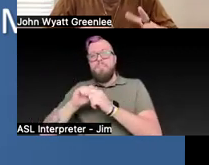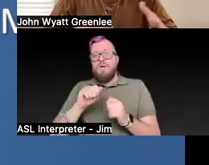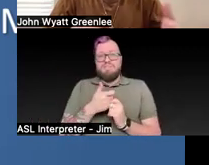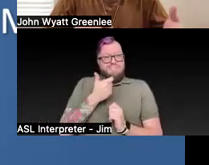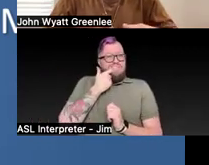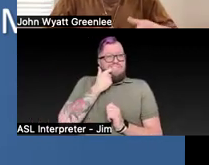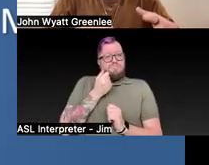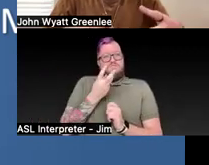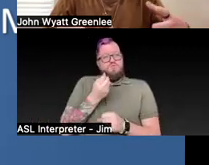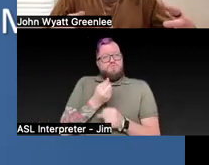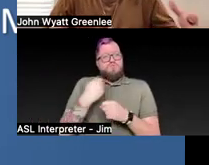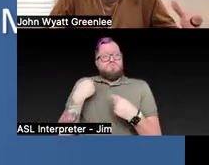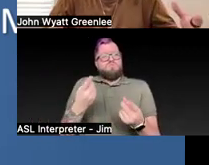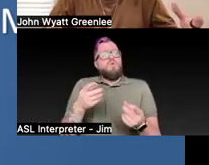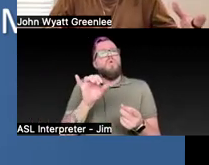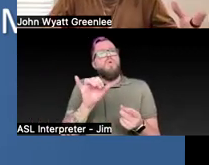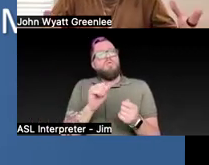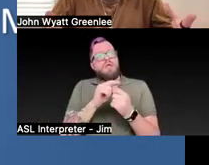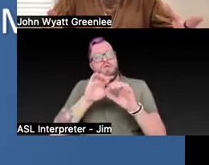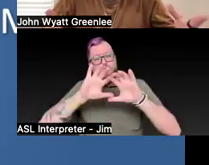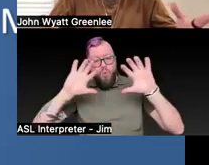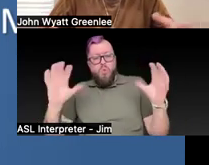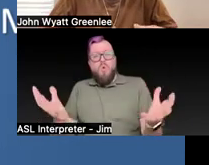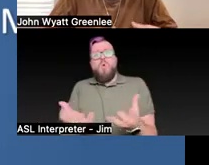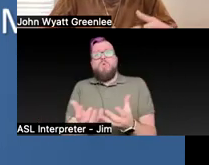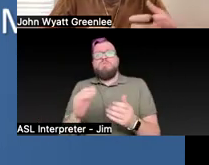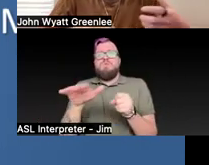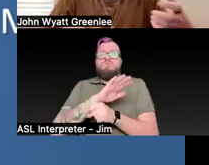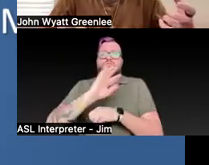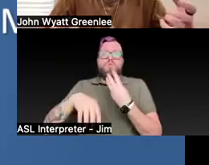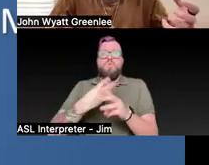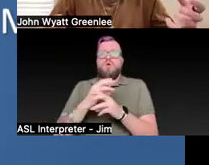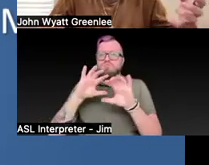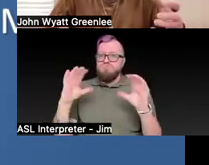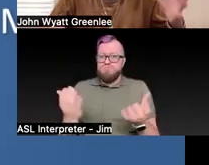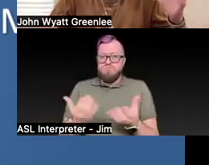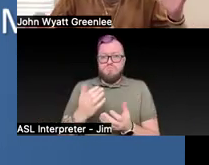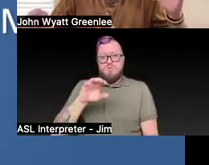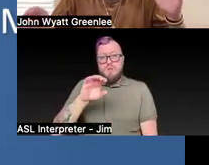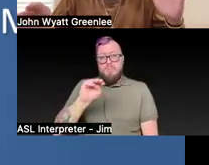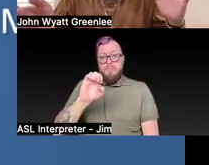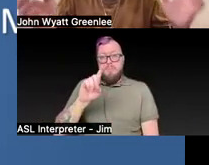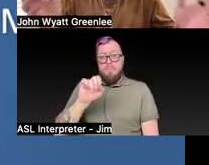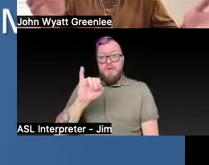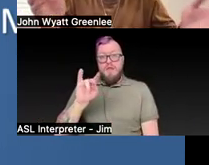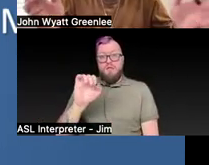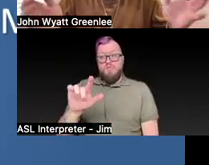think about what medieval means in a more global context. So at this point, medieval can mean anything in this sort of